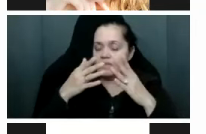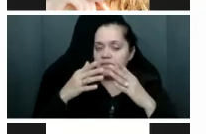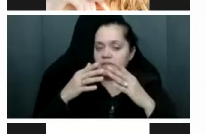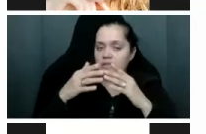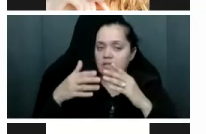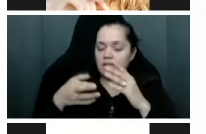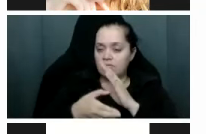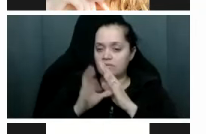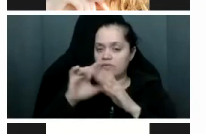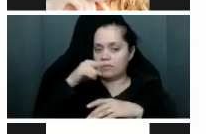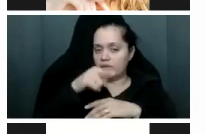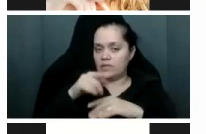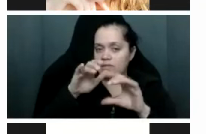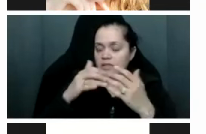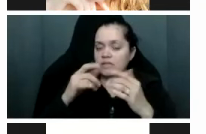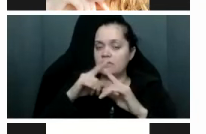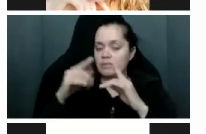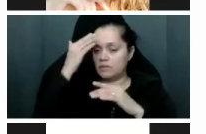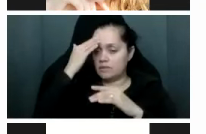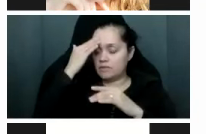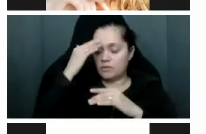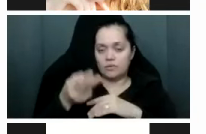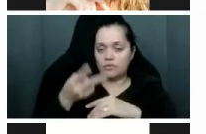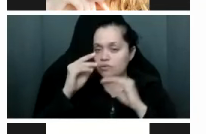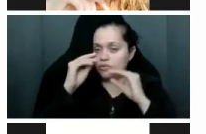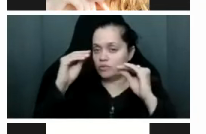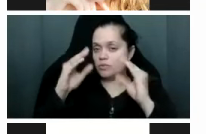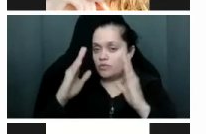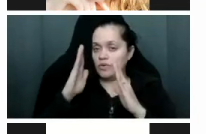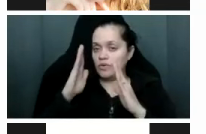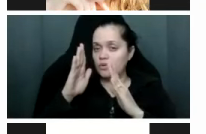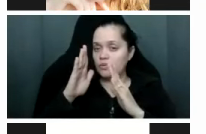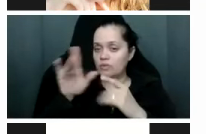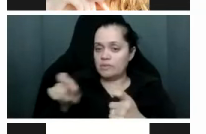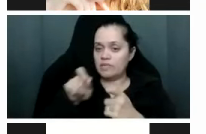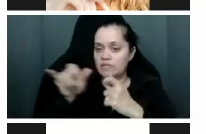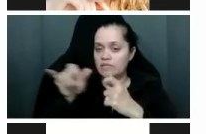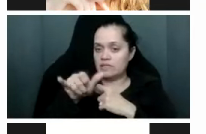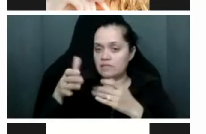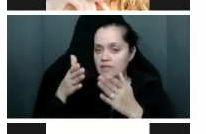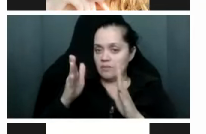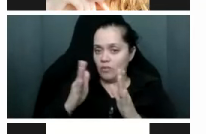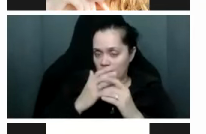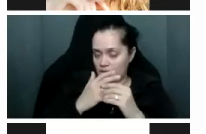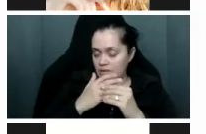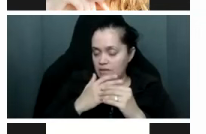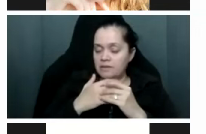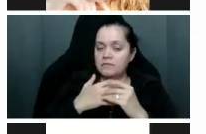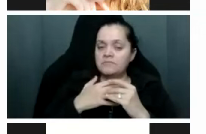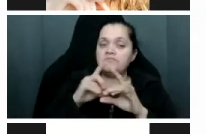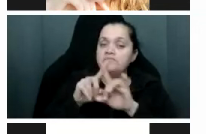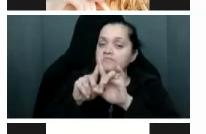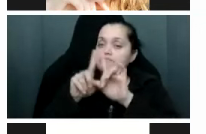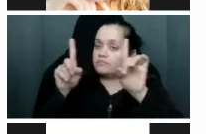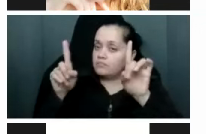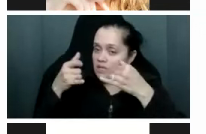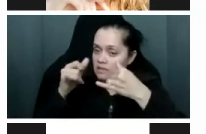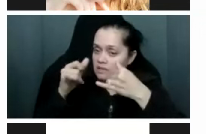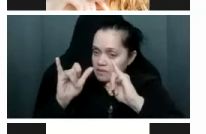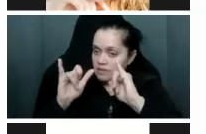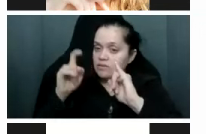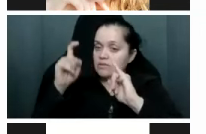Western World. So no two professors are going to do things in exactly the same way, but still there